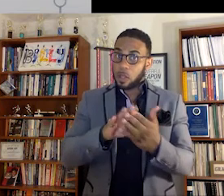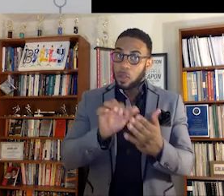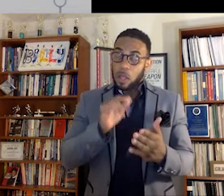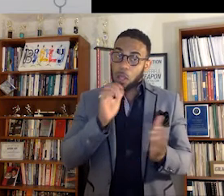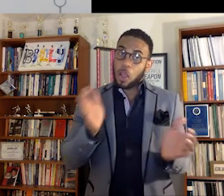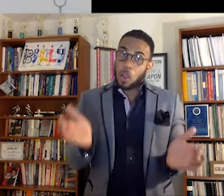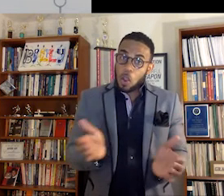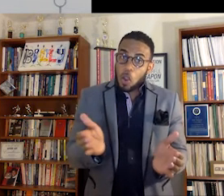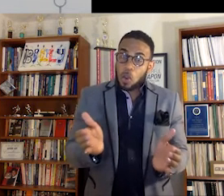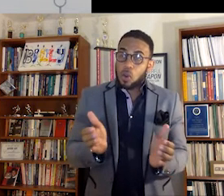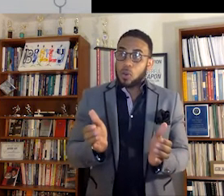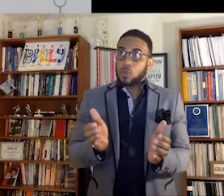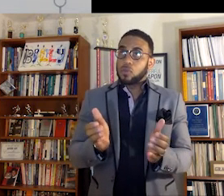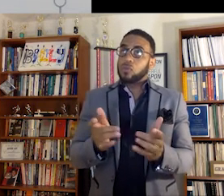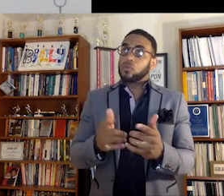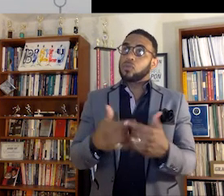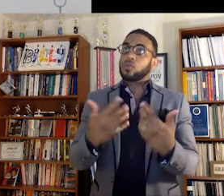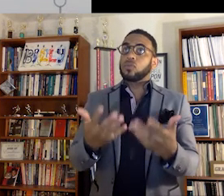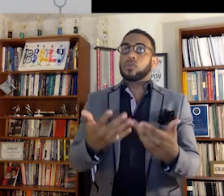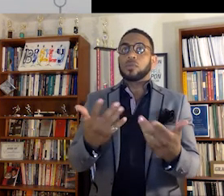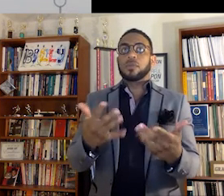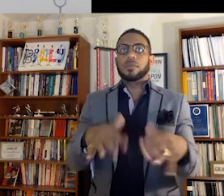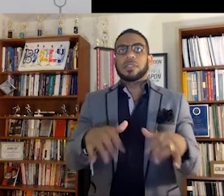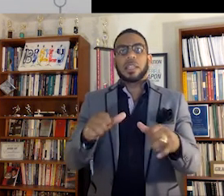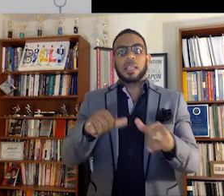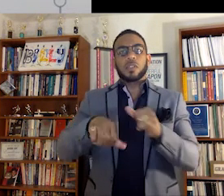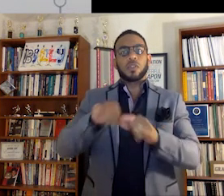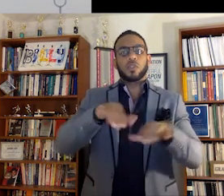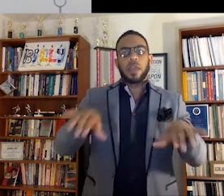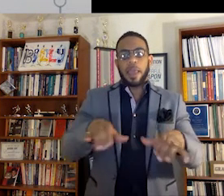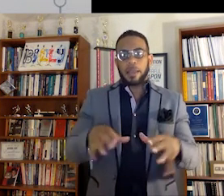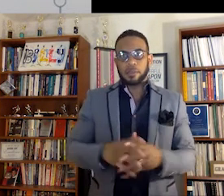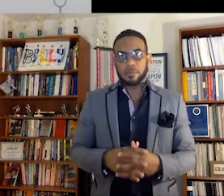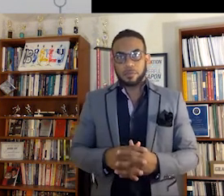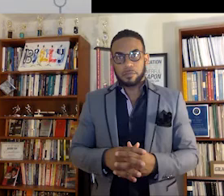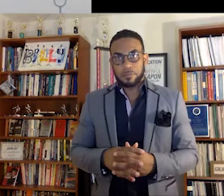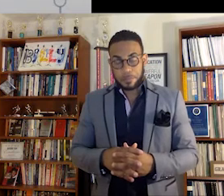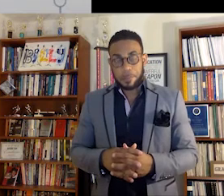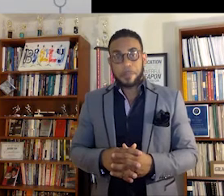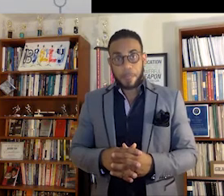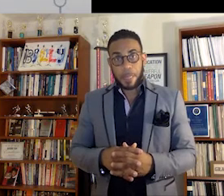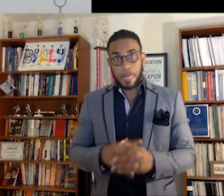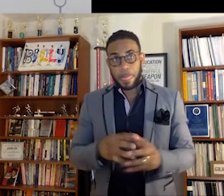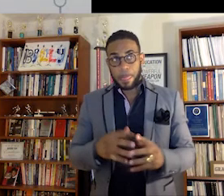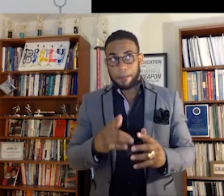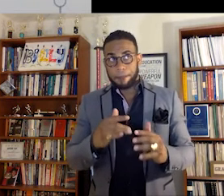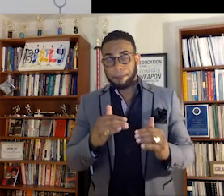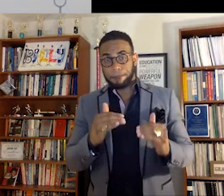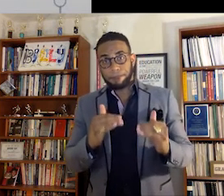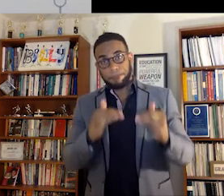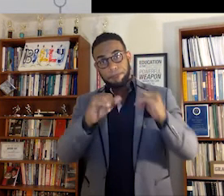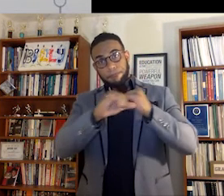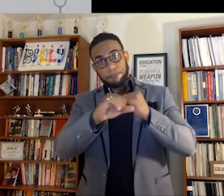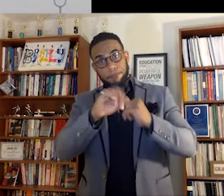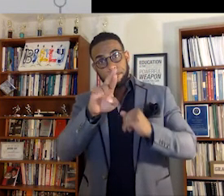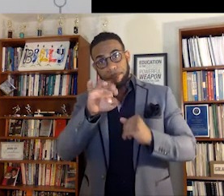are encouraged to take social action and promote